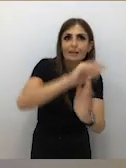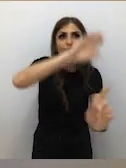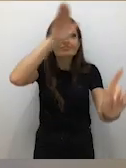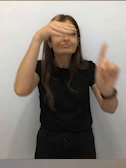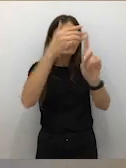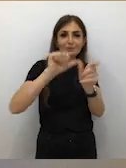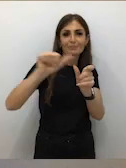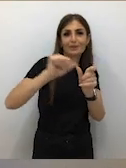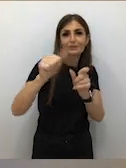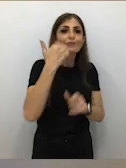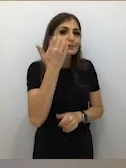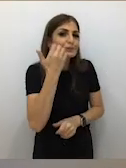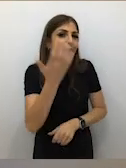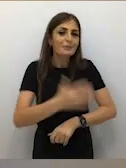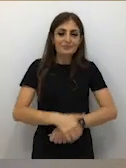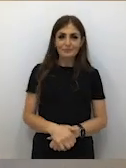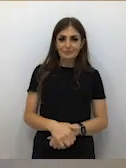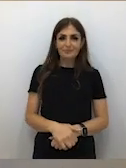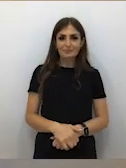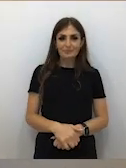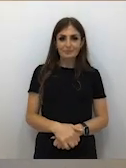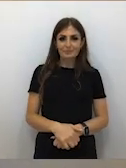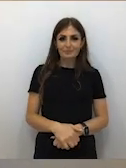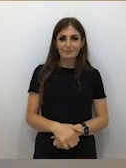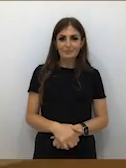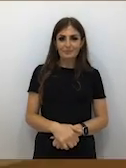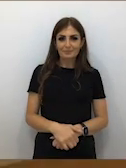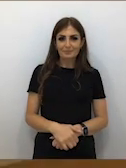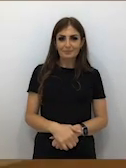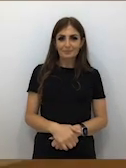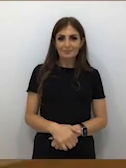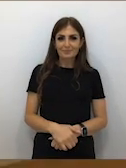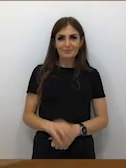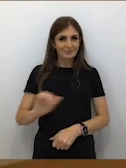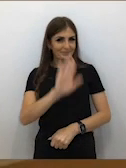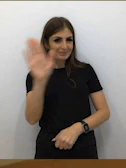influence and lead toward a brighter future.